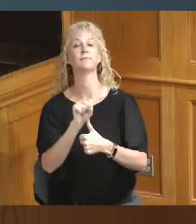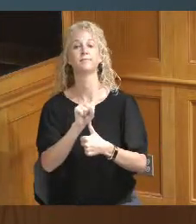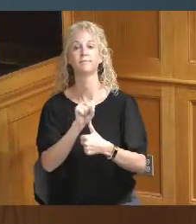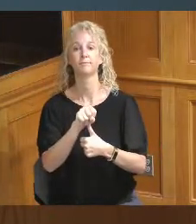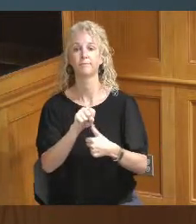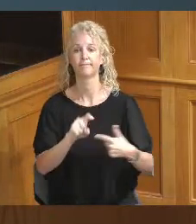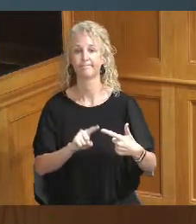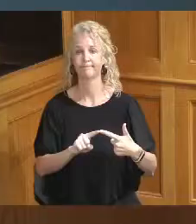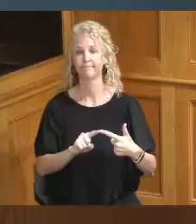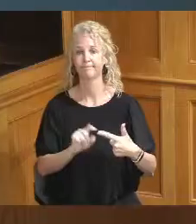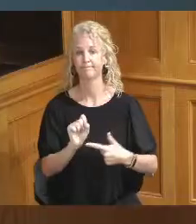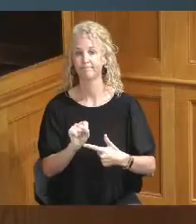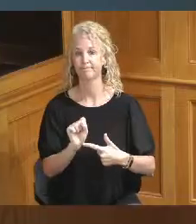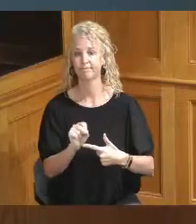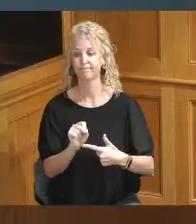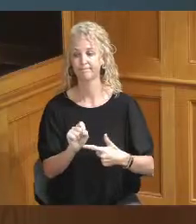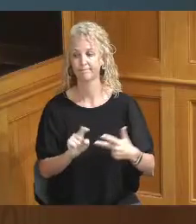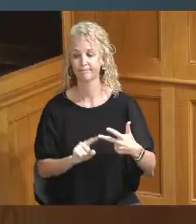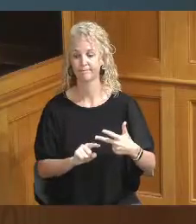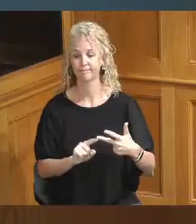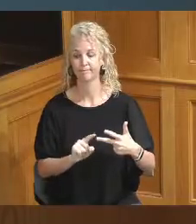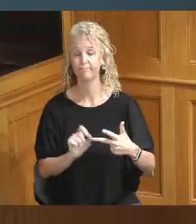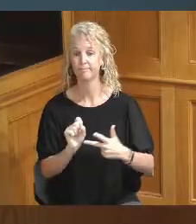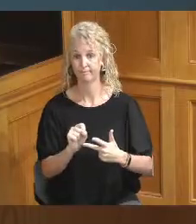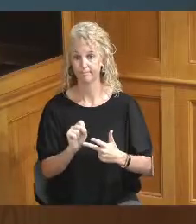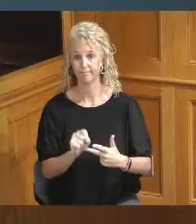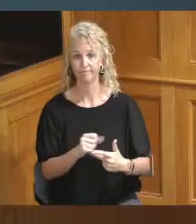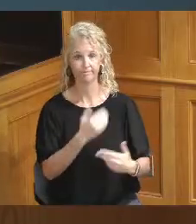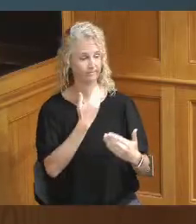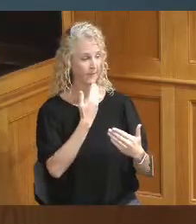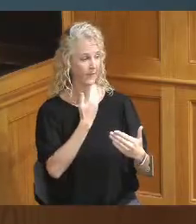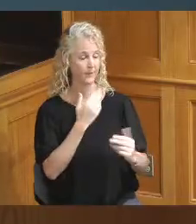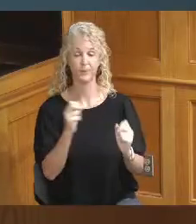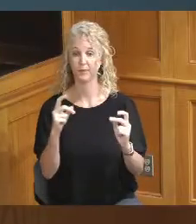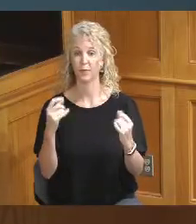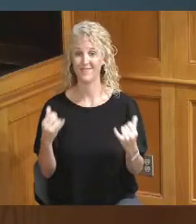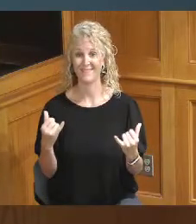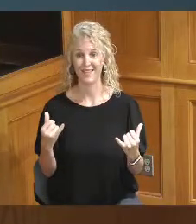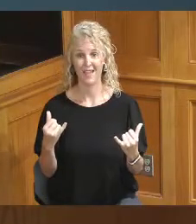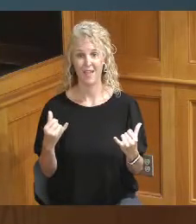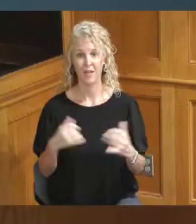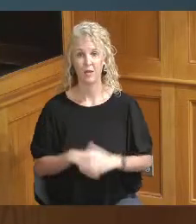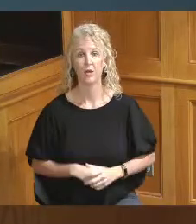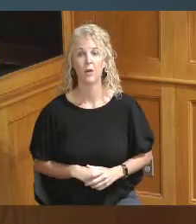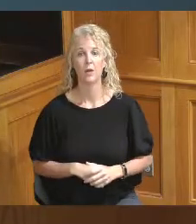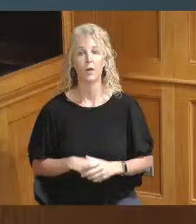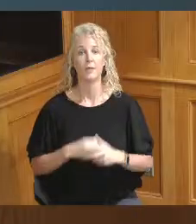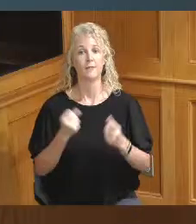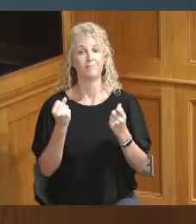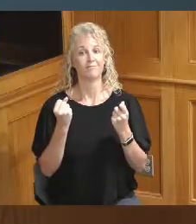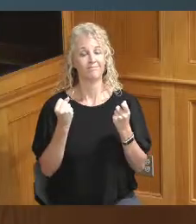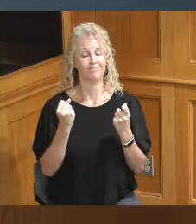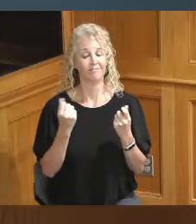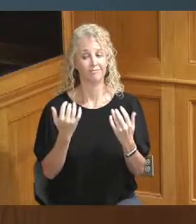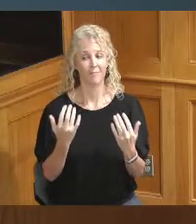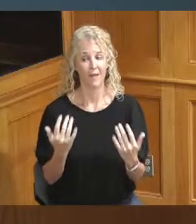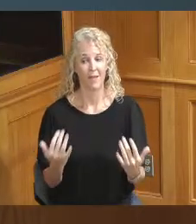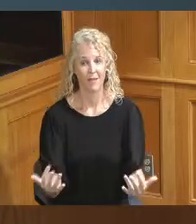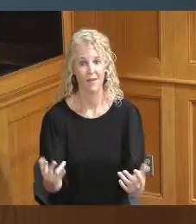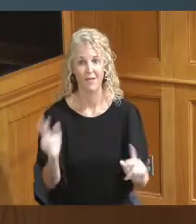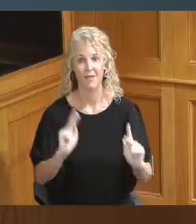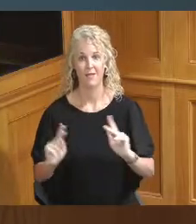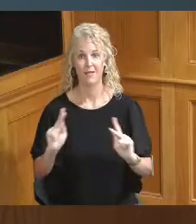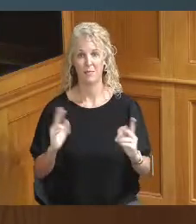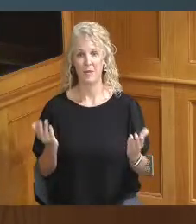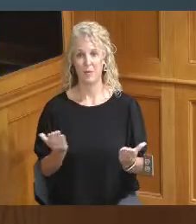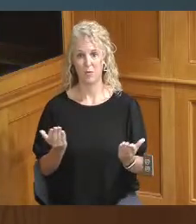Summer Dumas. Yes. Commissioner Reese. Yes. Thank you. All right, we've got speakers here on a number of different things.